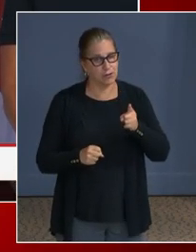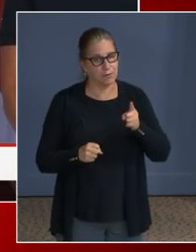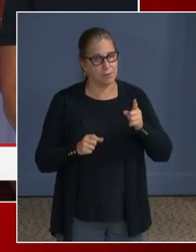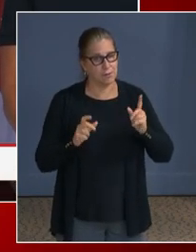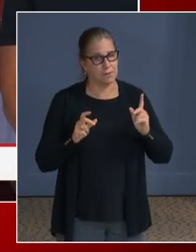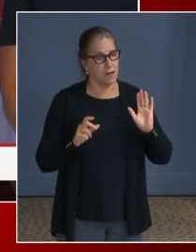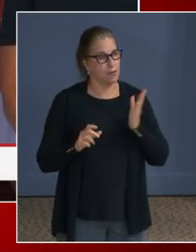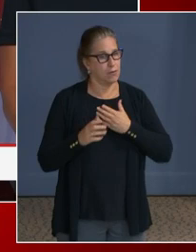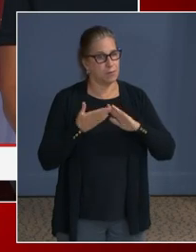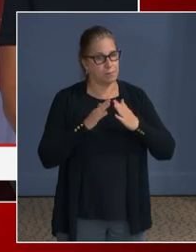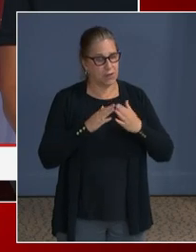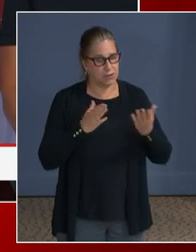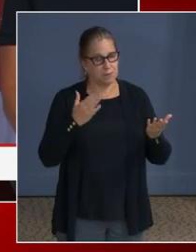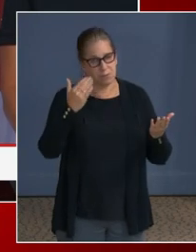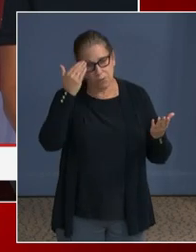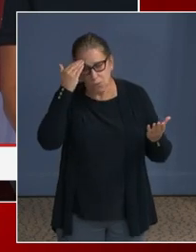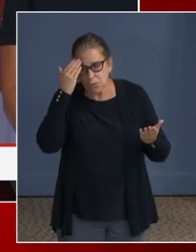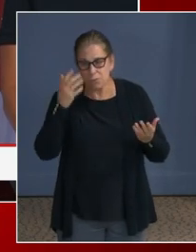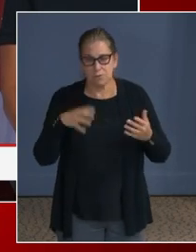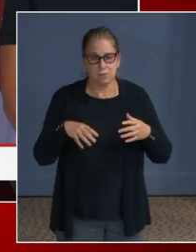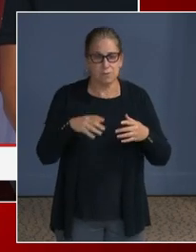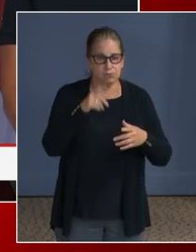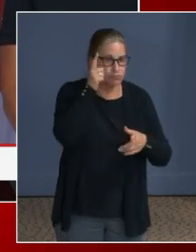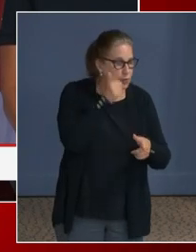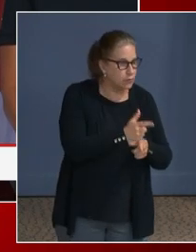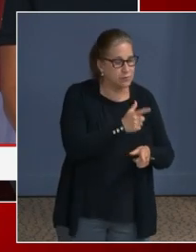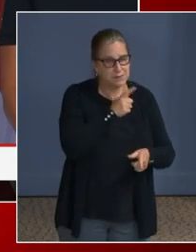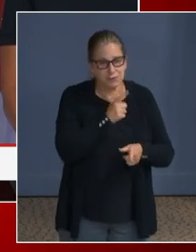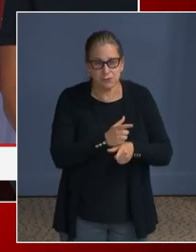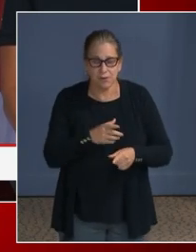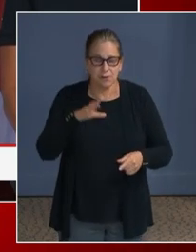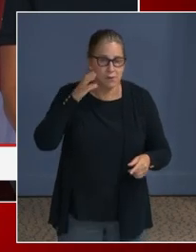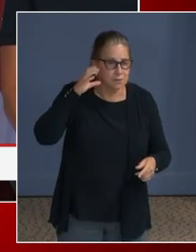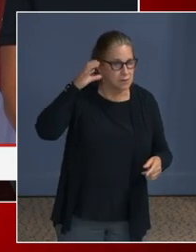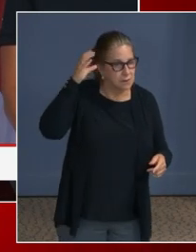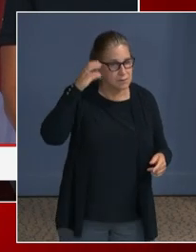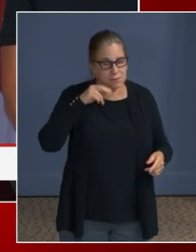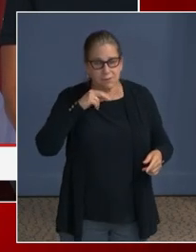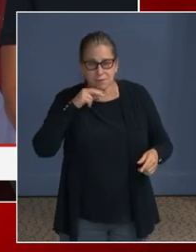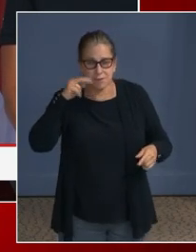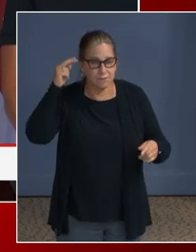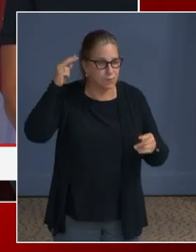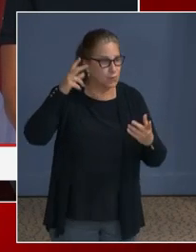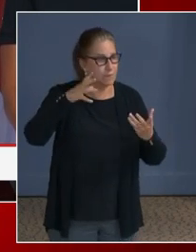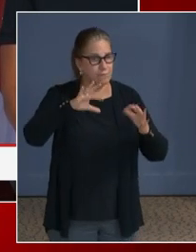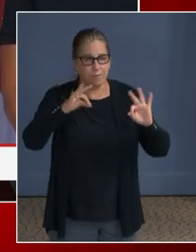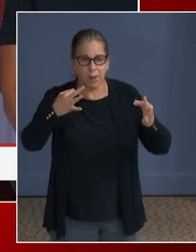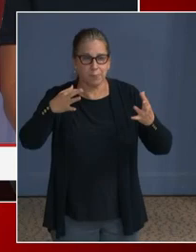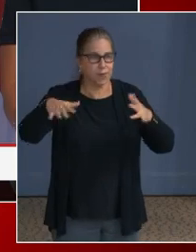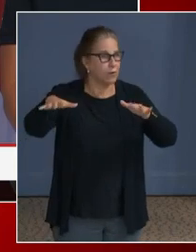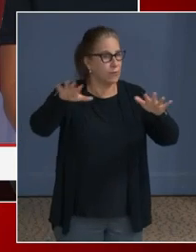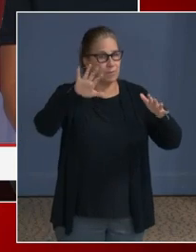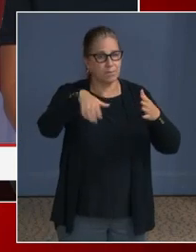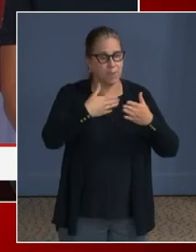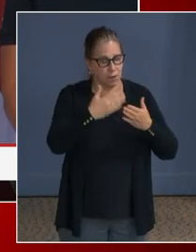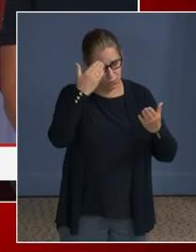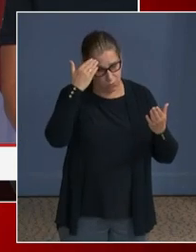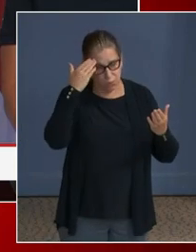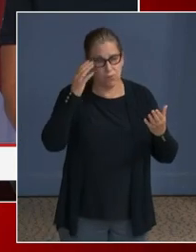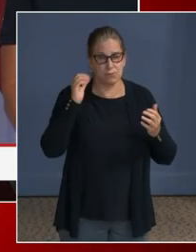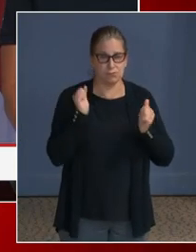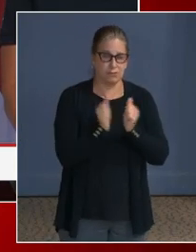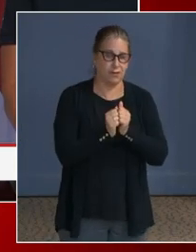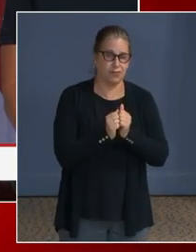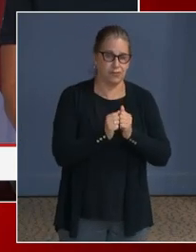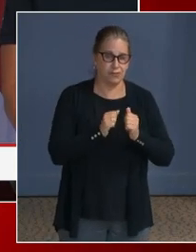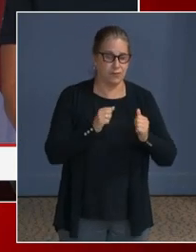community, our brothers, our sisters, our nephews, are not participating in that kind of activity. So it's fine for me